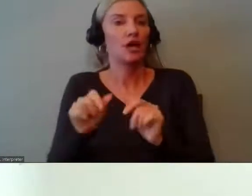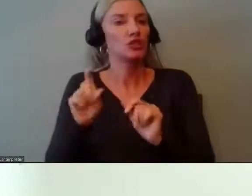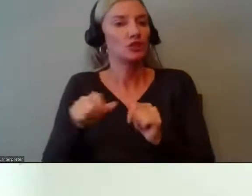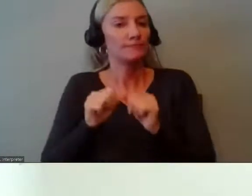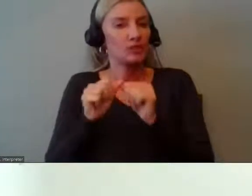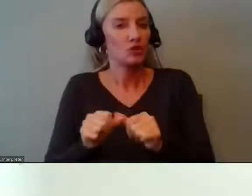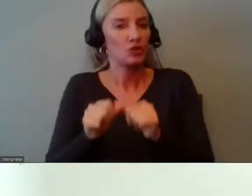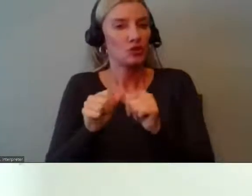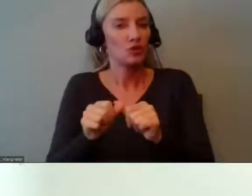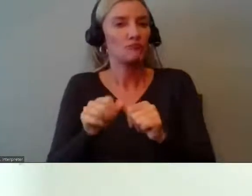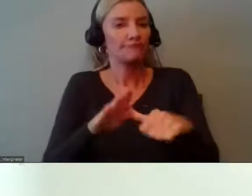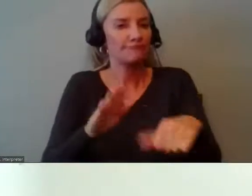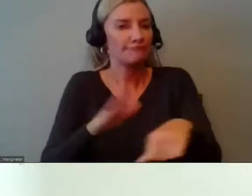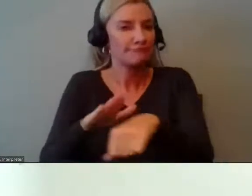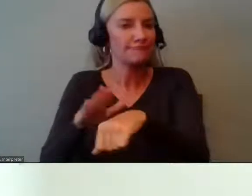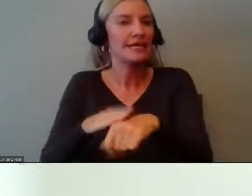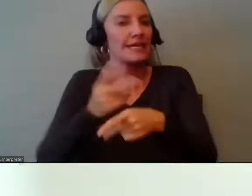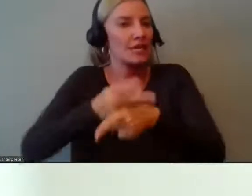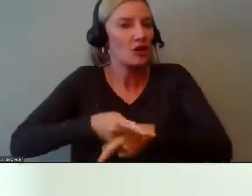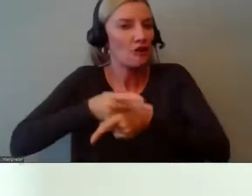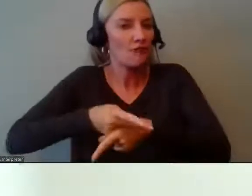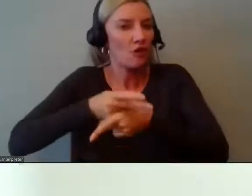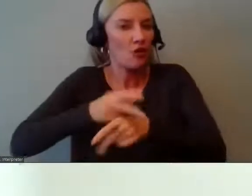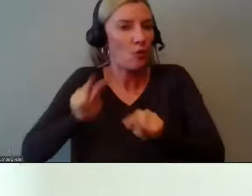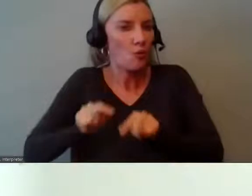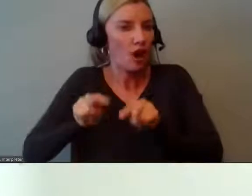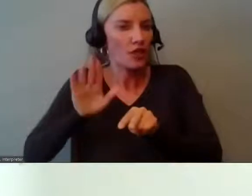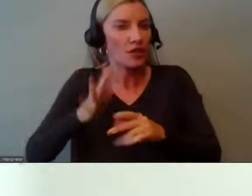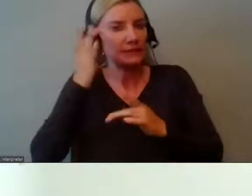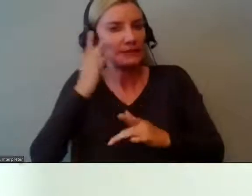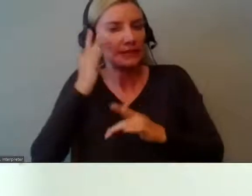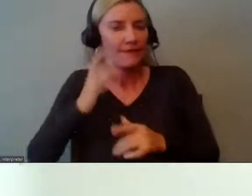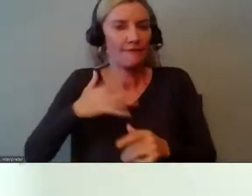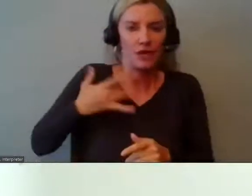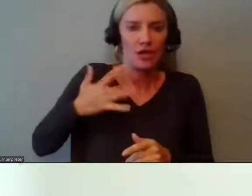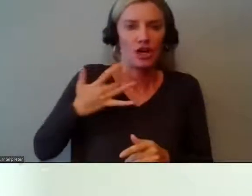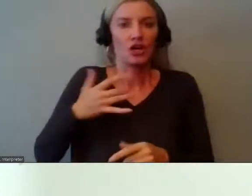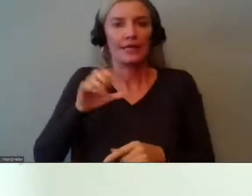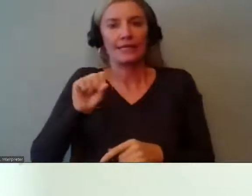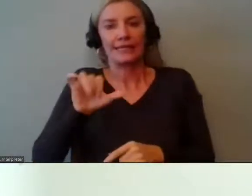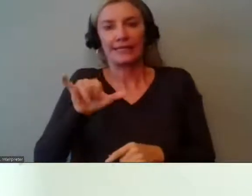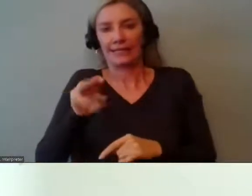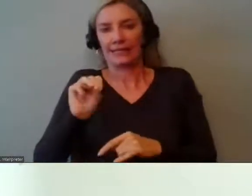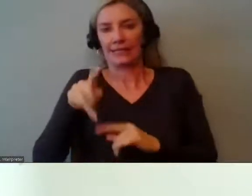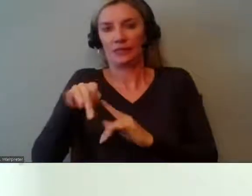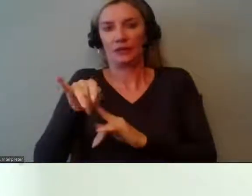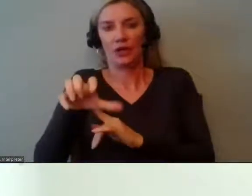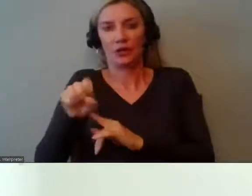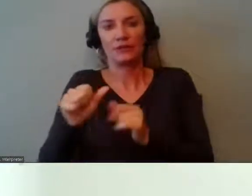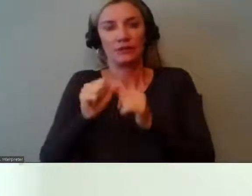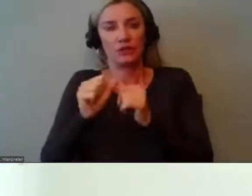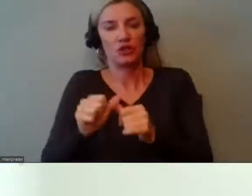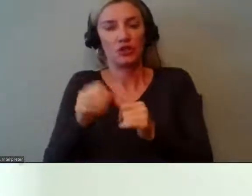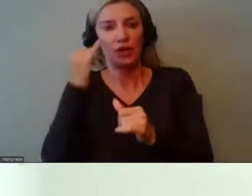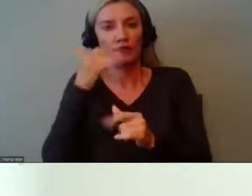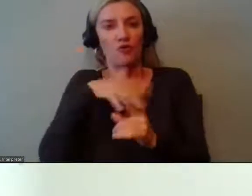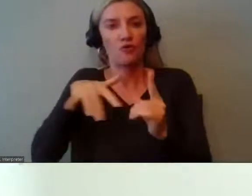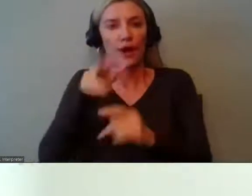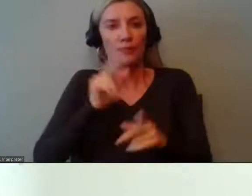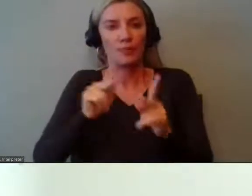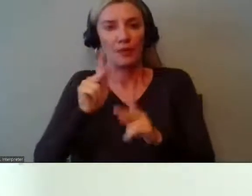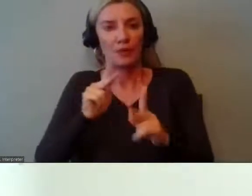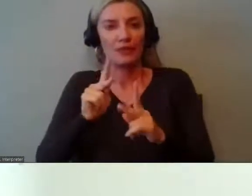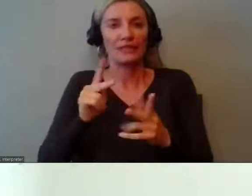and watching their own symptoms, and if they're around vulnerable people, wear a mask. In